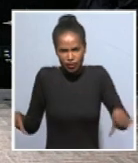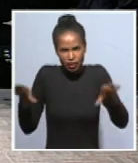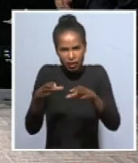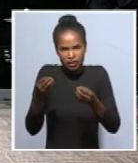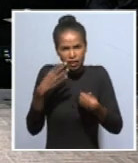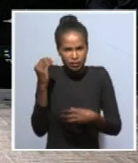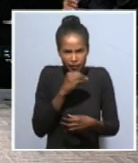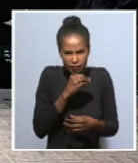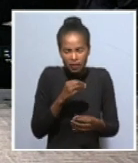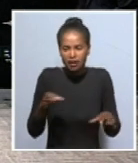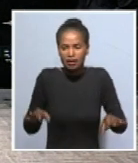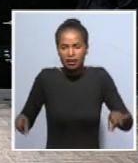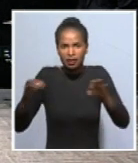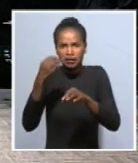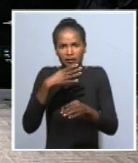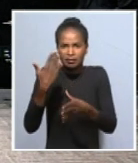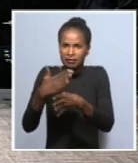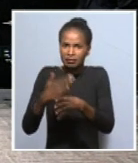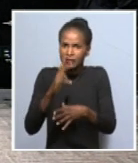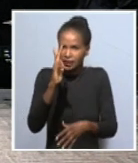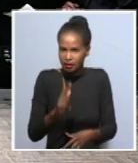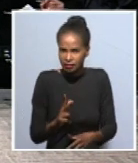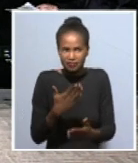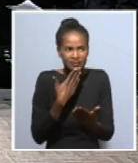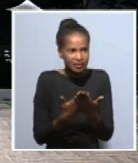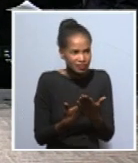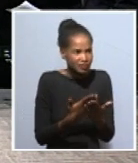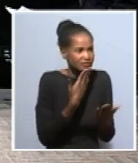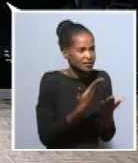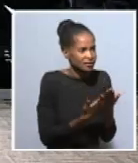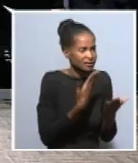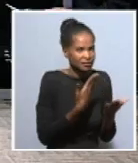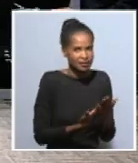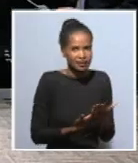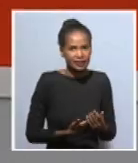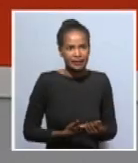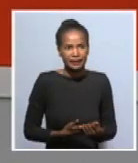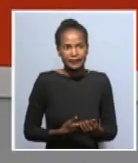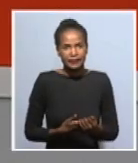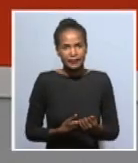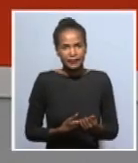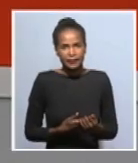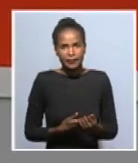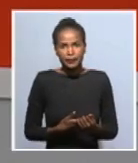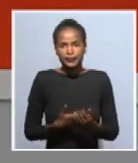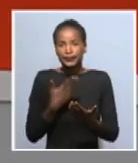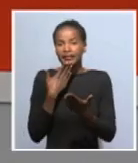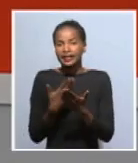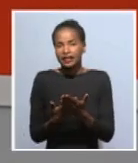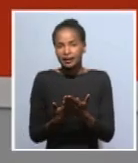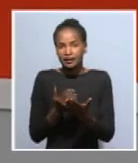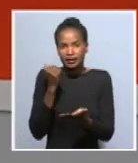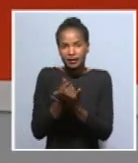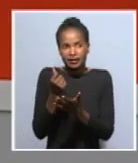provides food, but also provides many jobs. Thank you. Welcome. Thanks a lot. We'd like to thank AgriBank